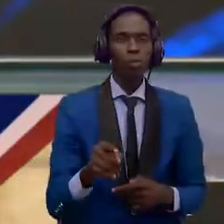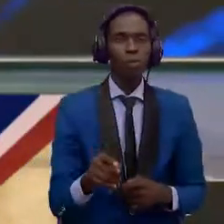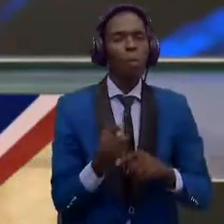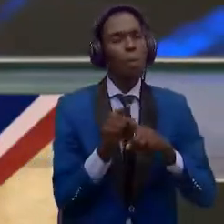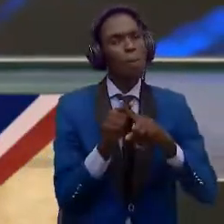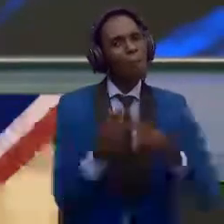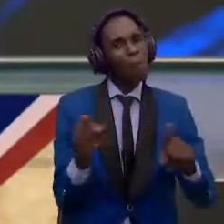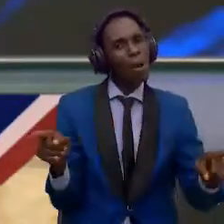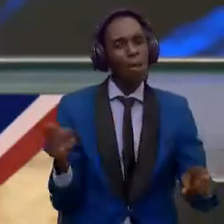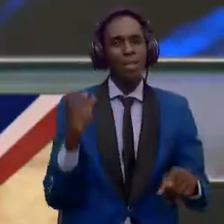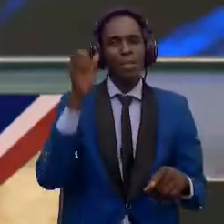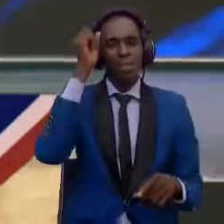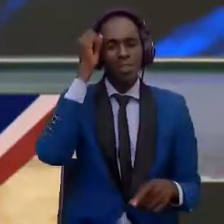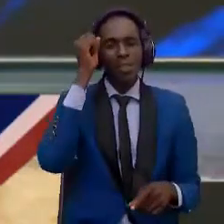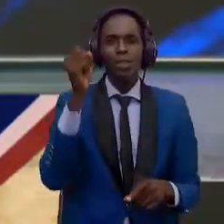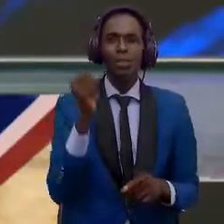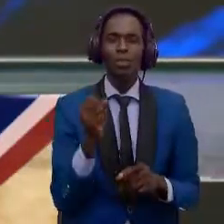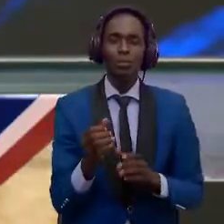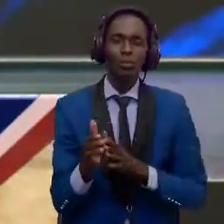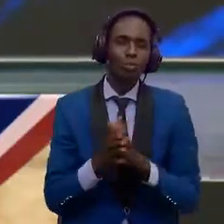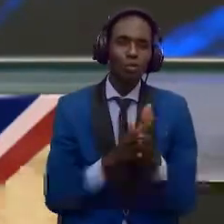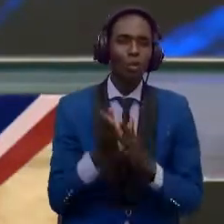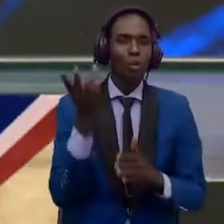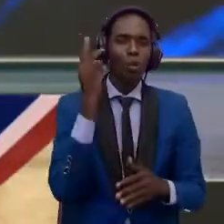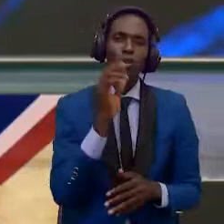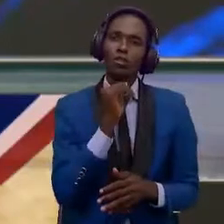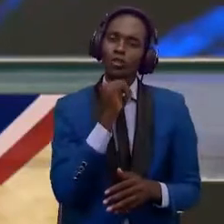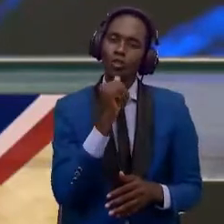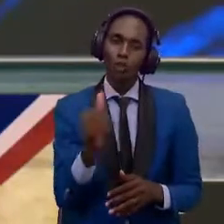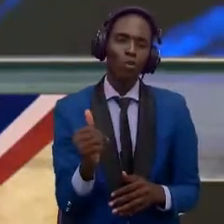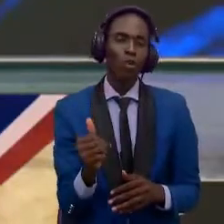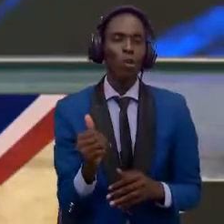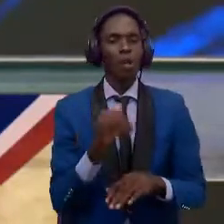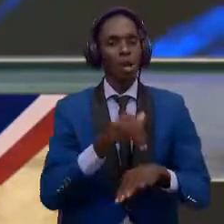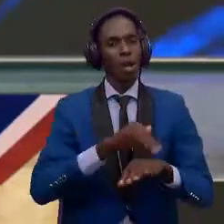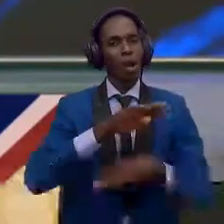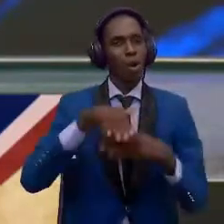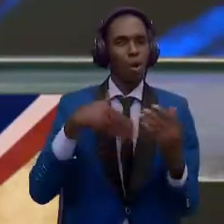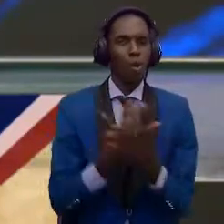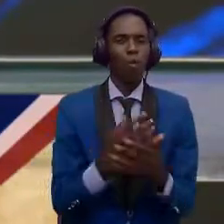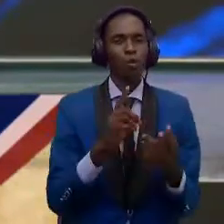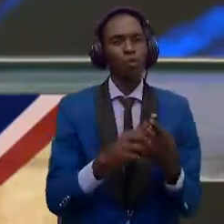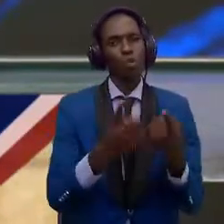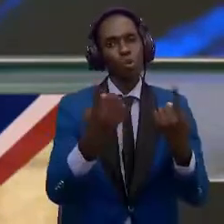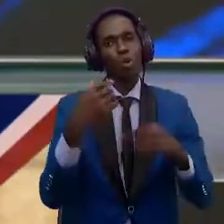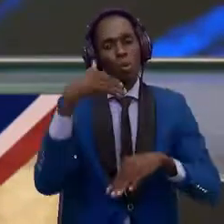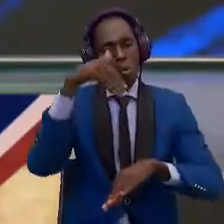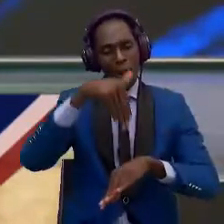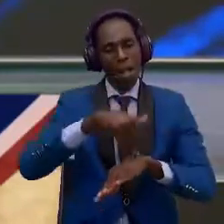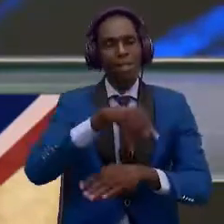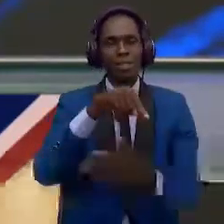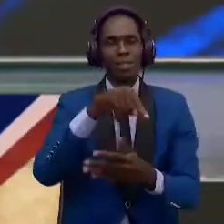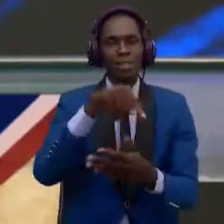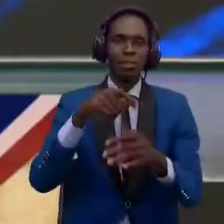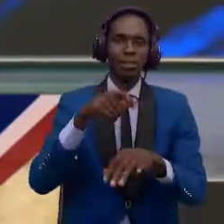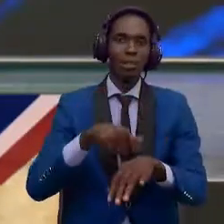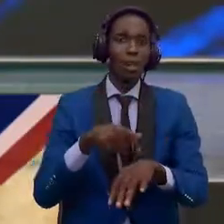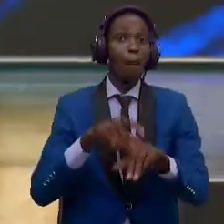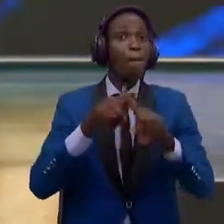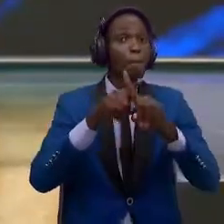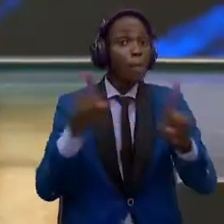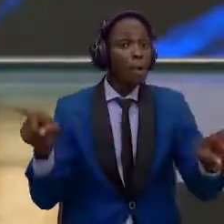was not at all to come at this time, but he